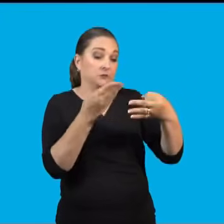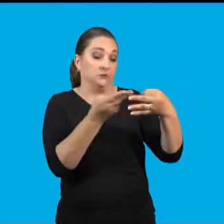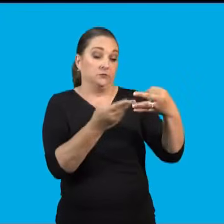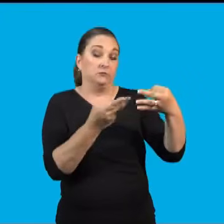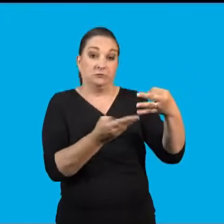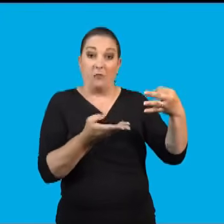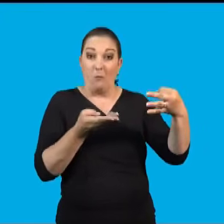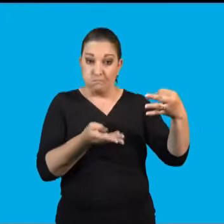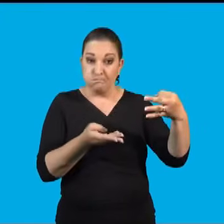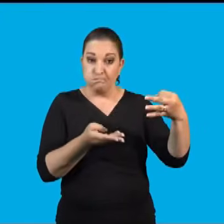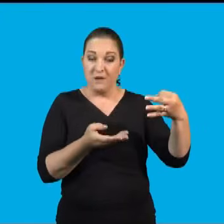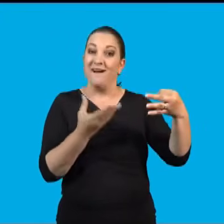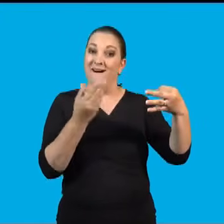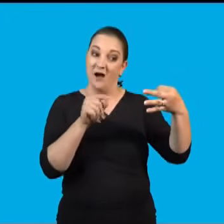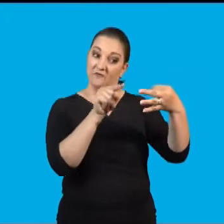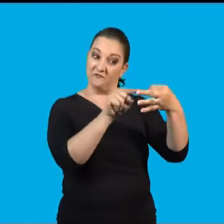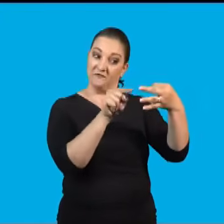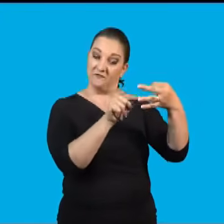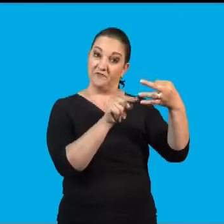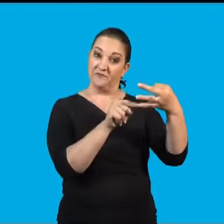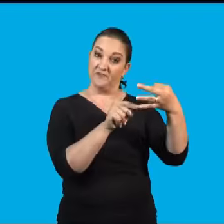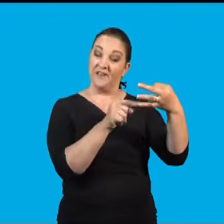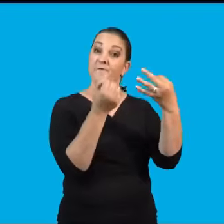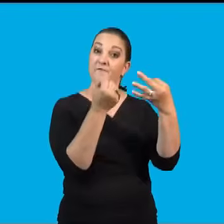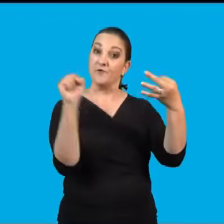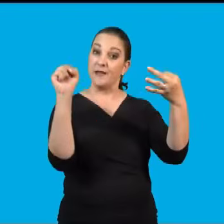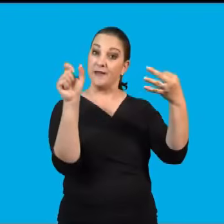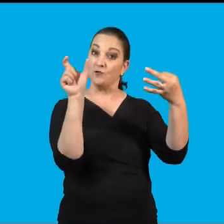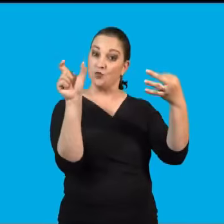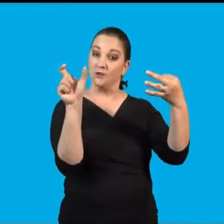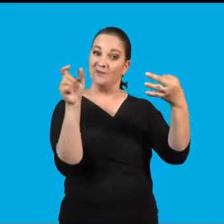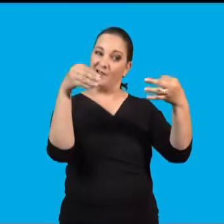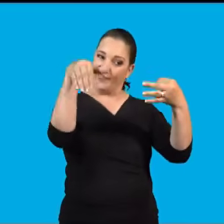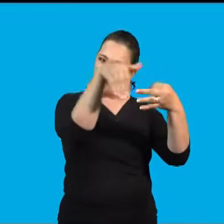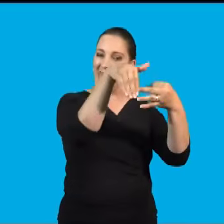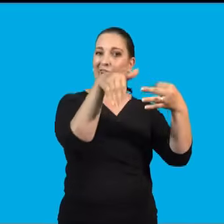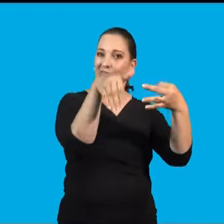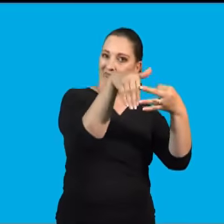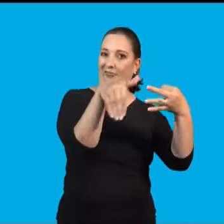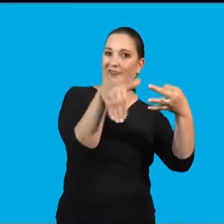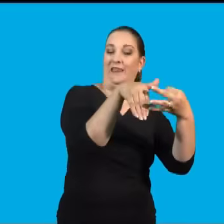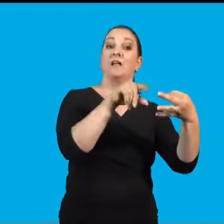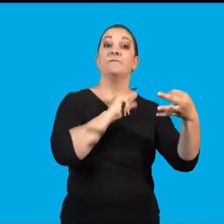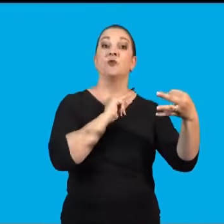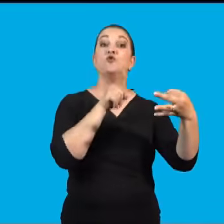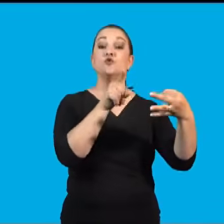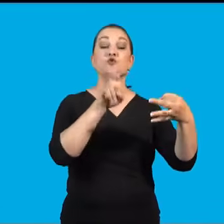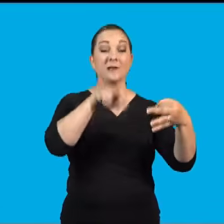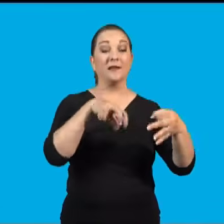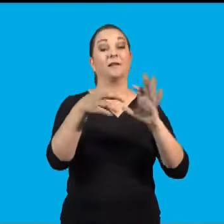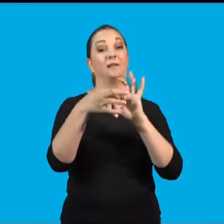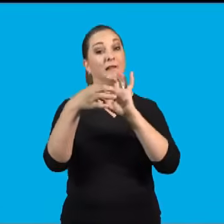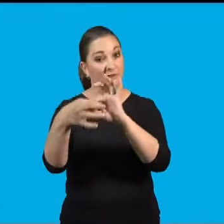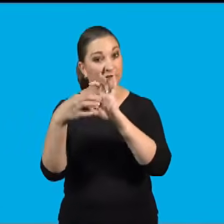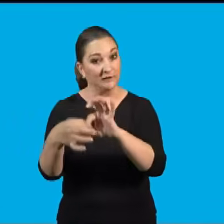or answers to this question have the word freedom in them to show you that you have to make